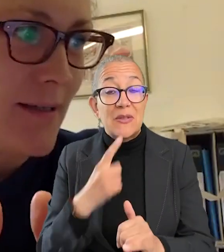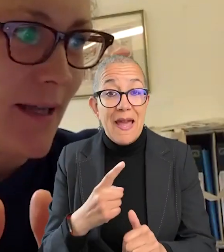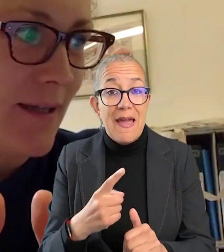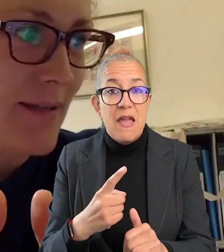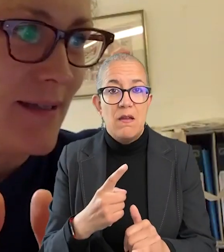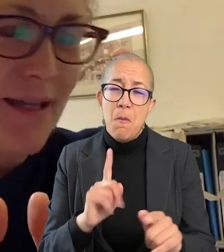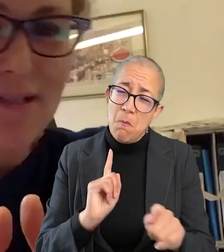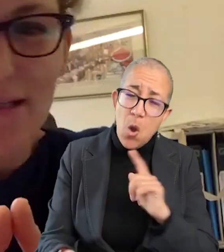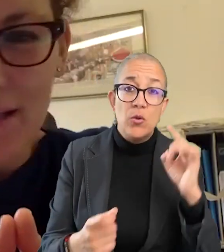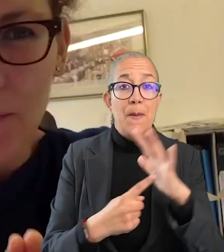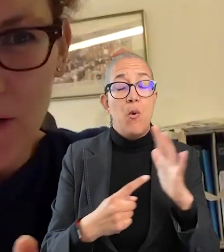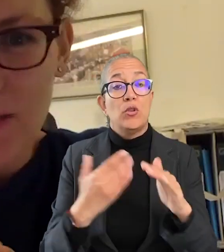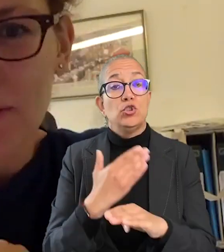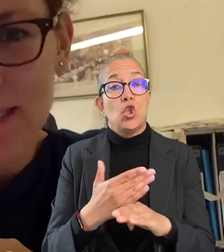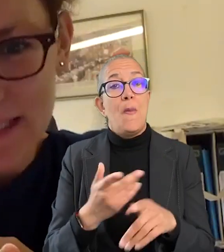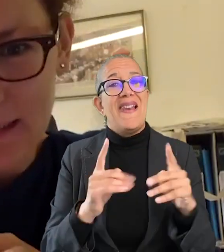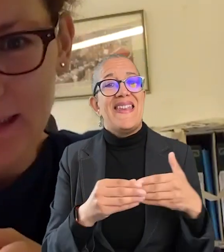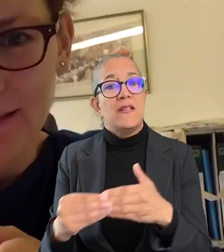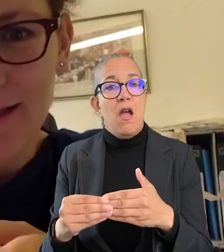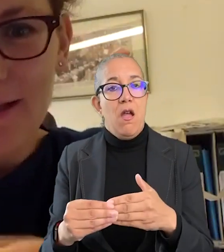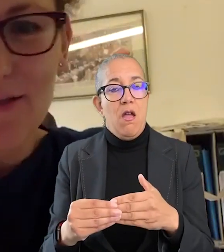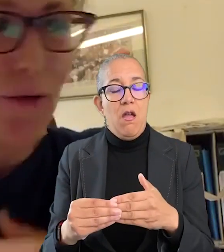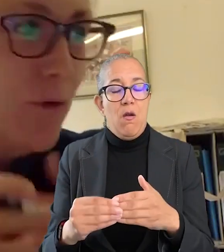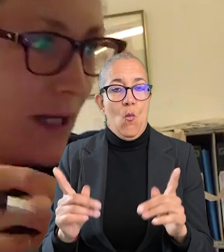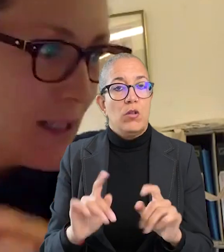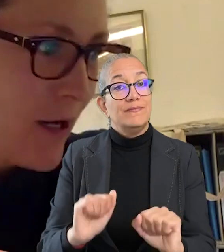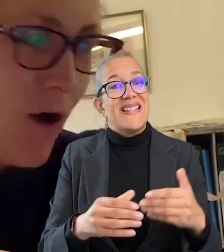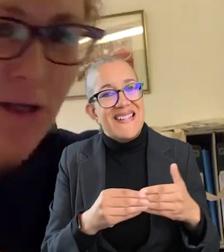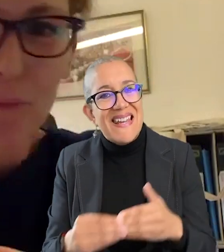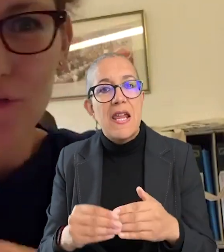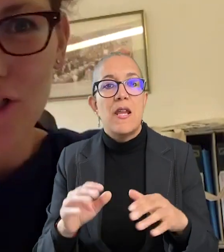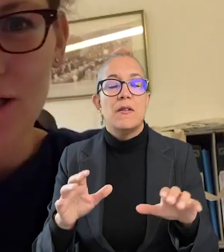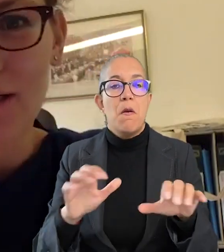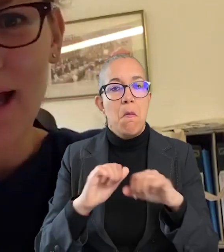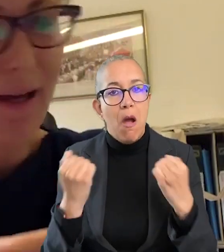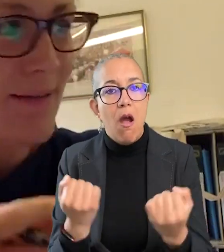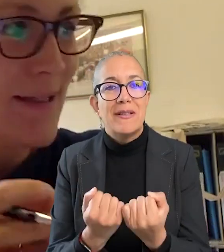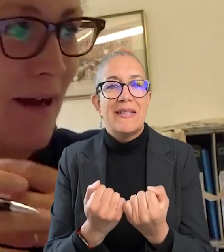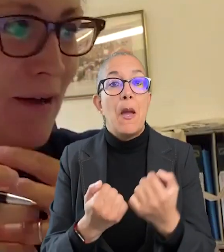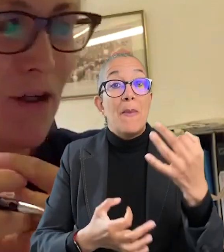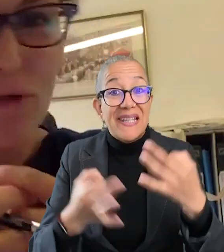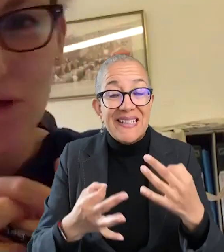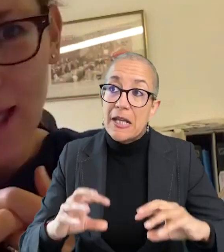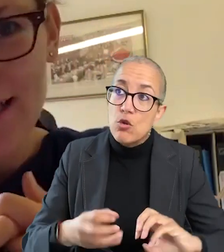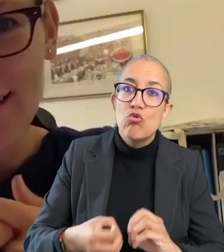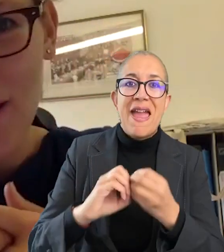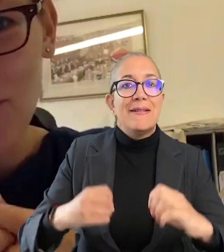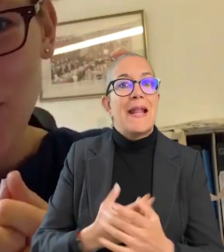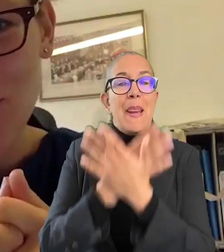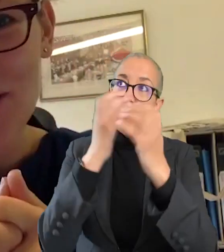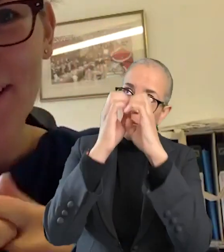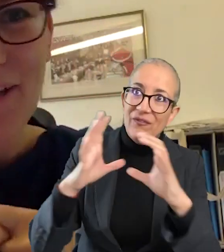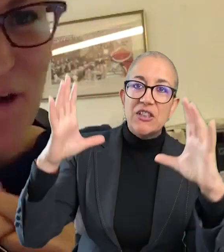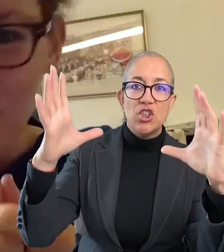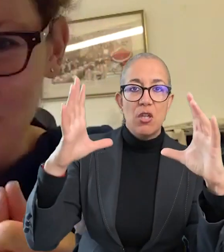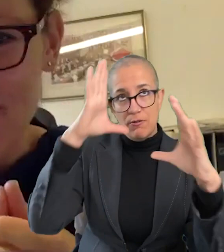does is to lead the party politically. So creating our Liberal vision and communicating that